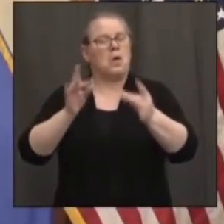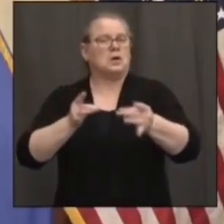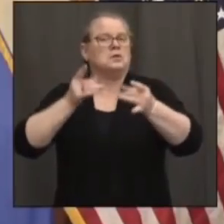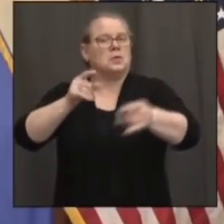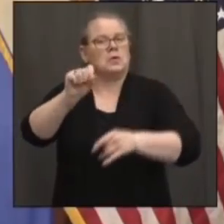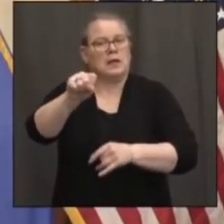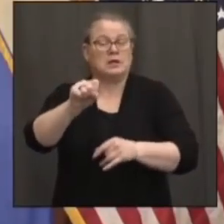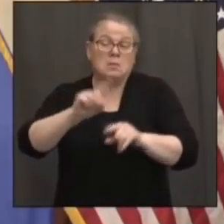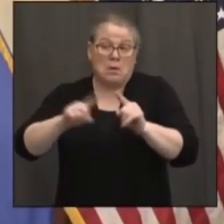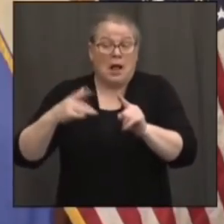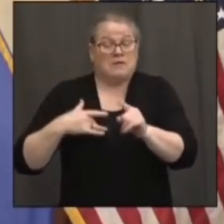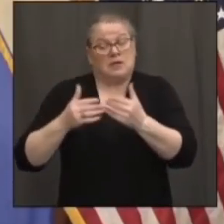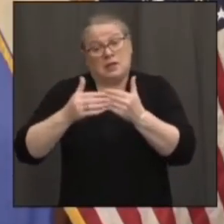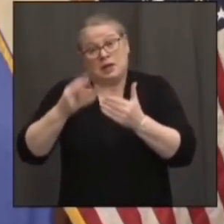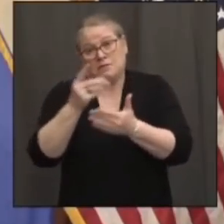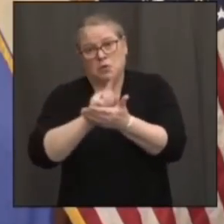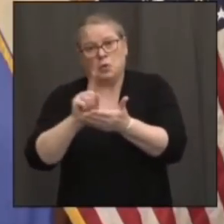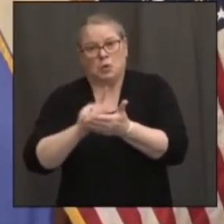Thanks.